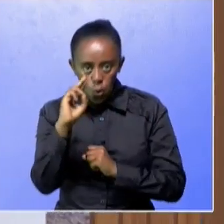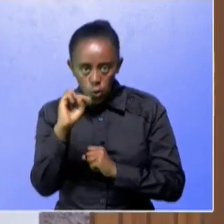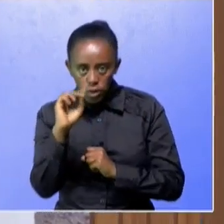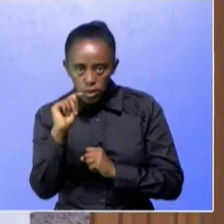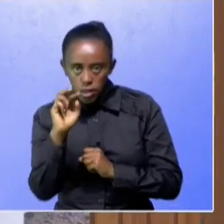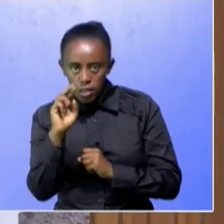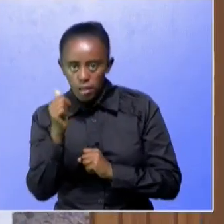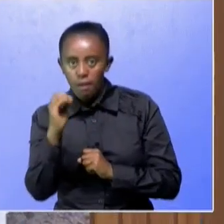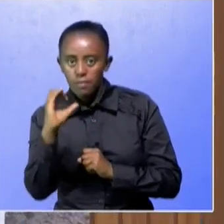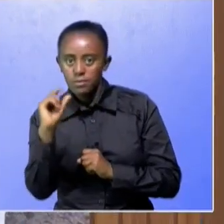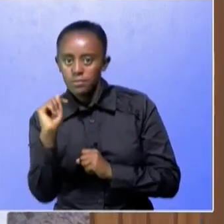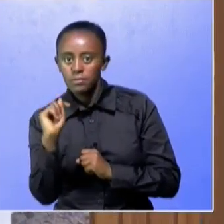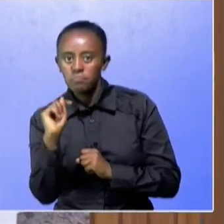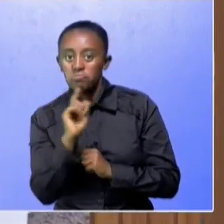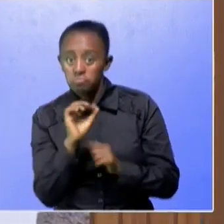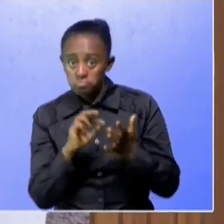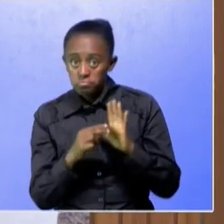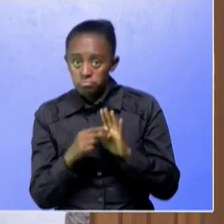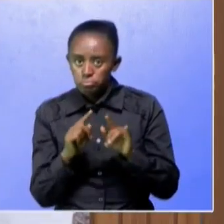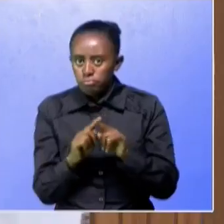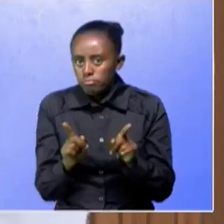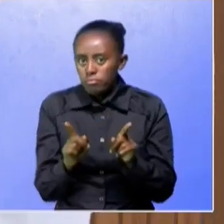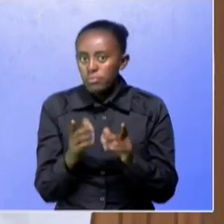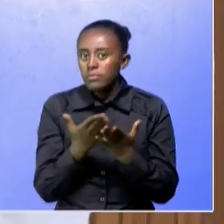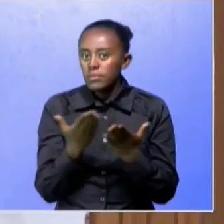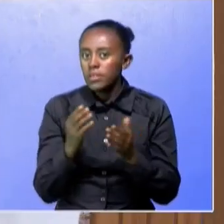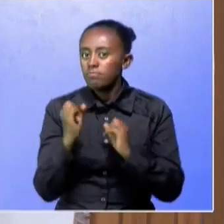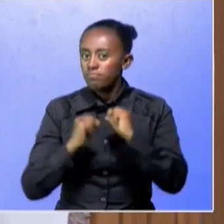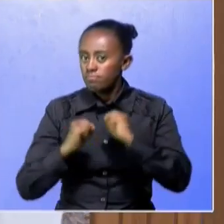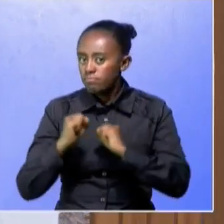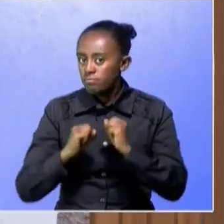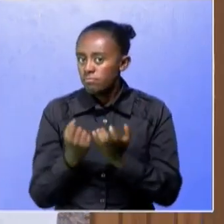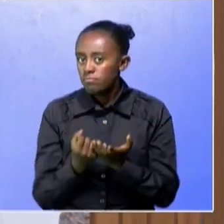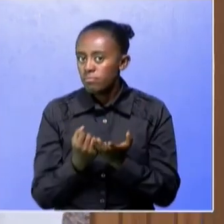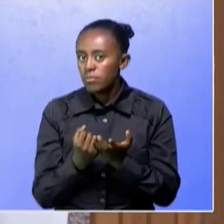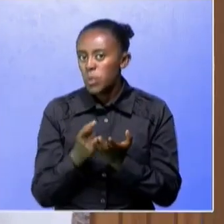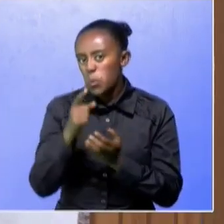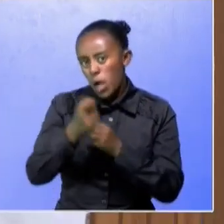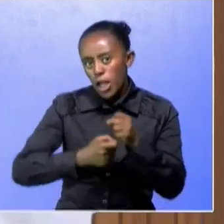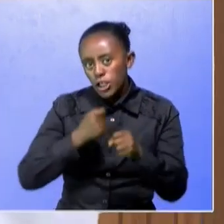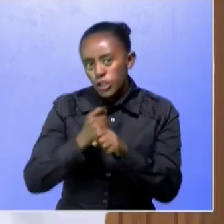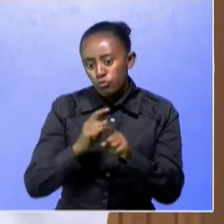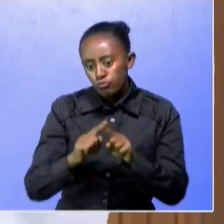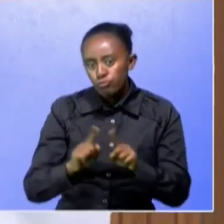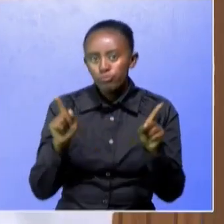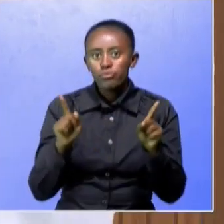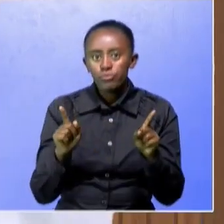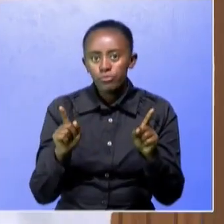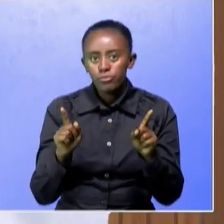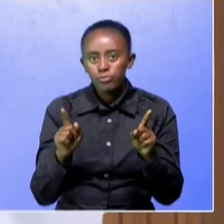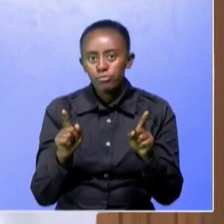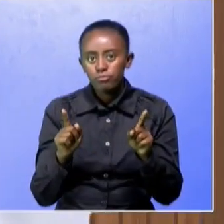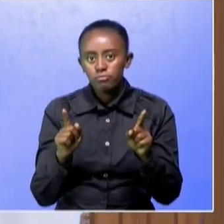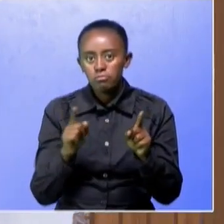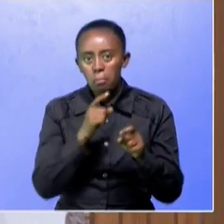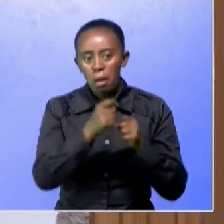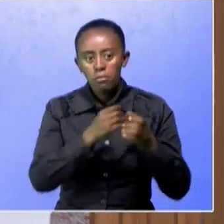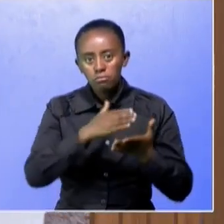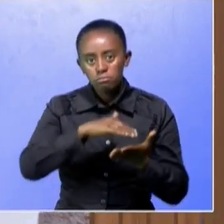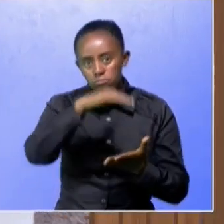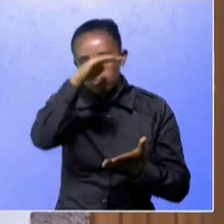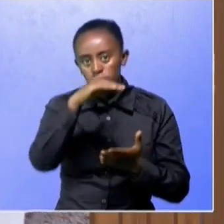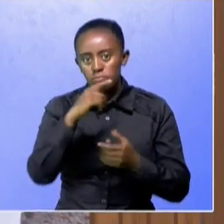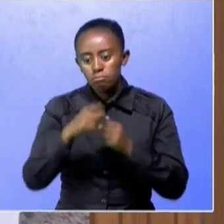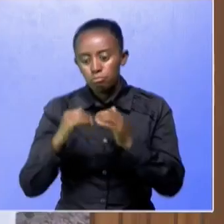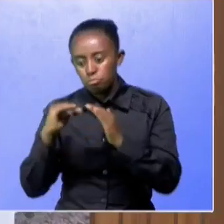also expressed in different ways. So maybe according to your age. Your age is different from